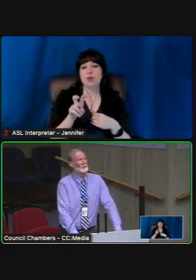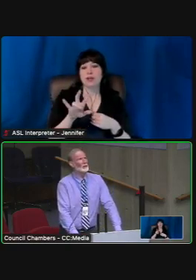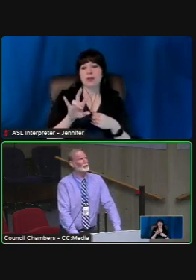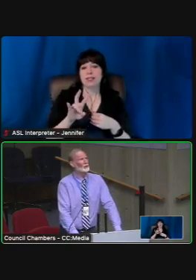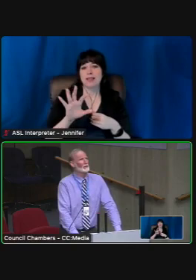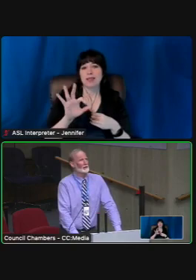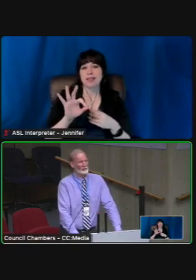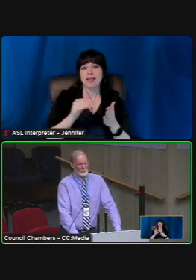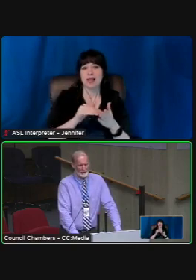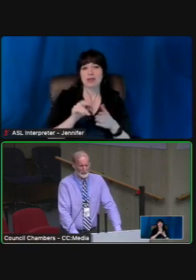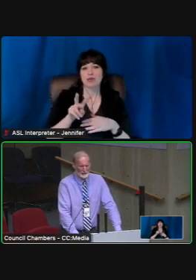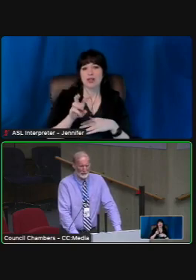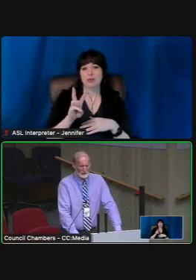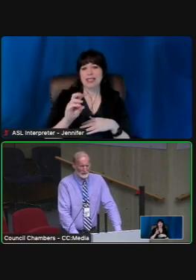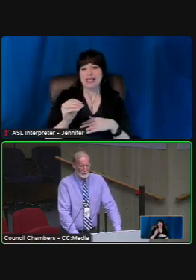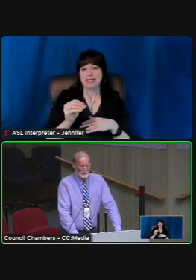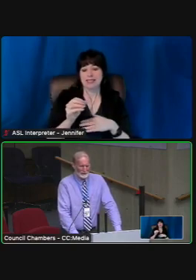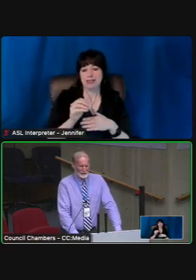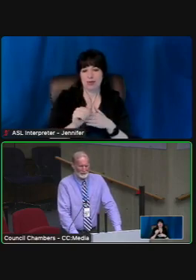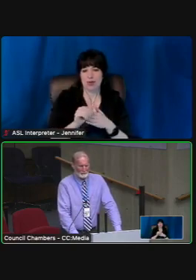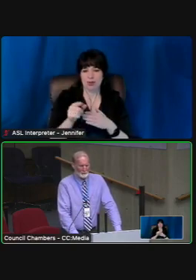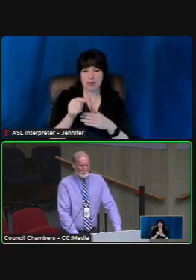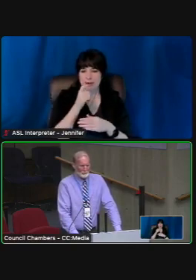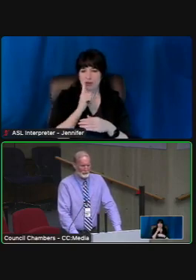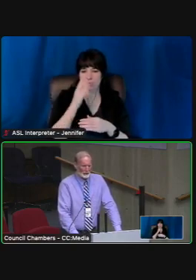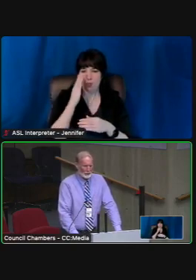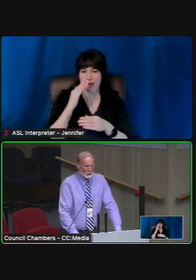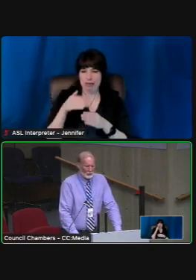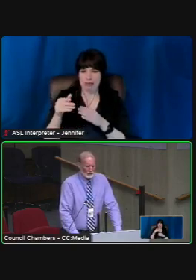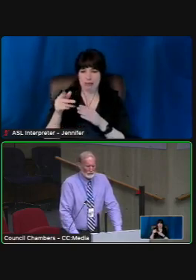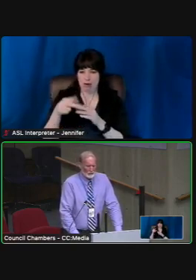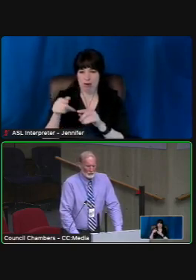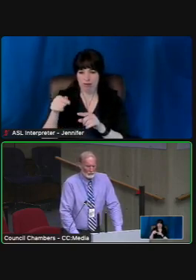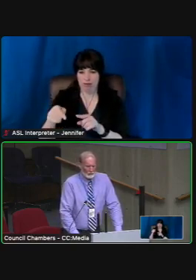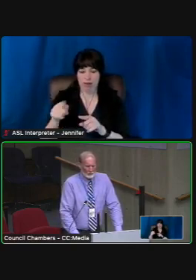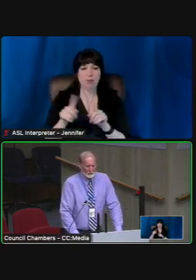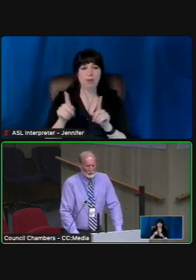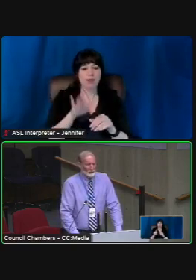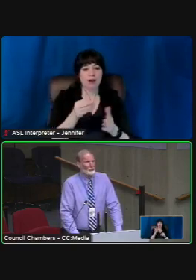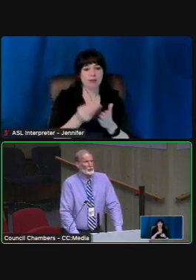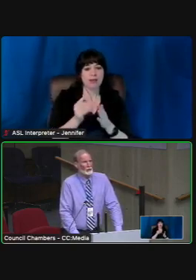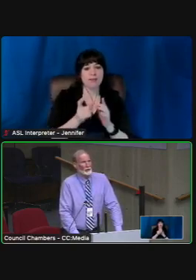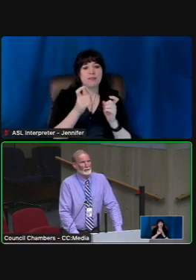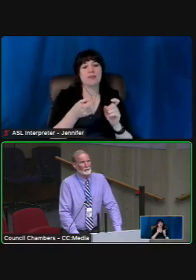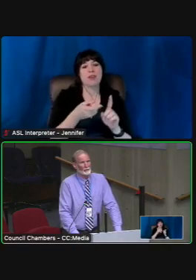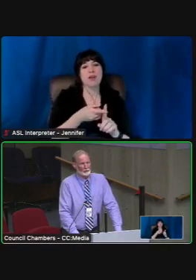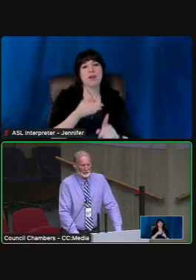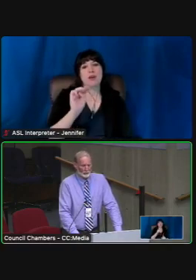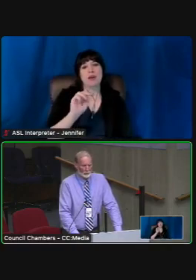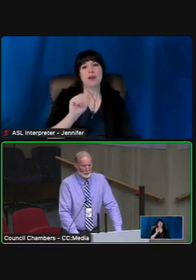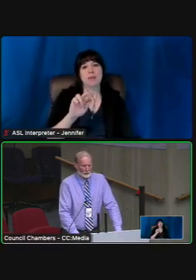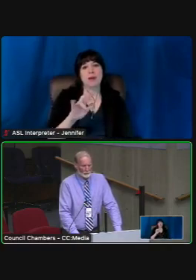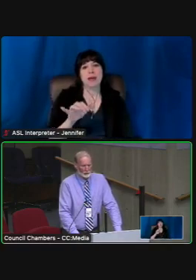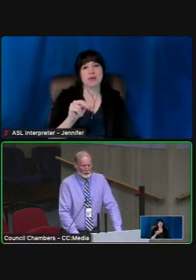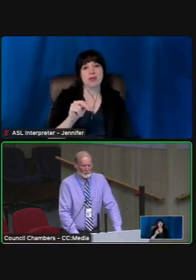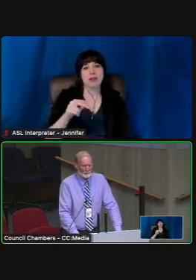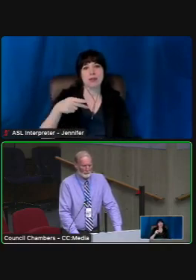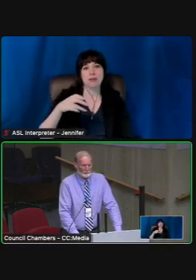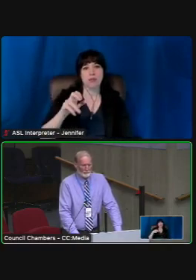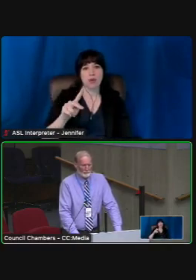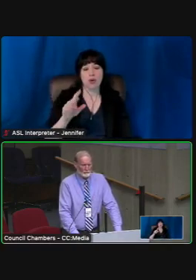$279,260, I'm not sure why it's cut off there, be awarded to Marion Polk Food Share for their Meals on Wheels